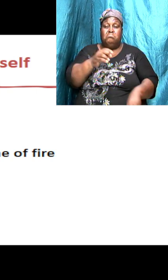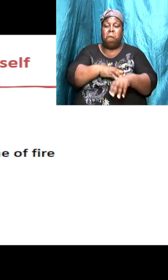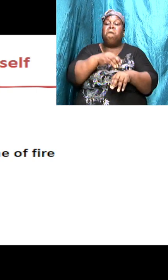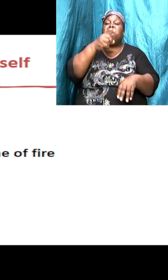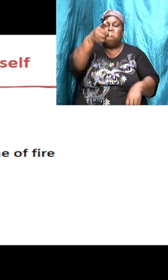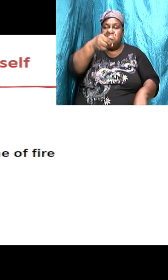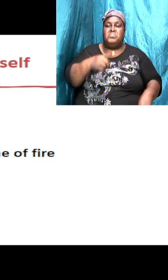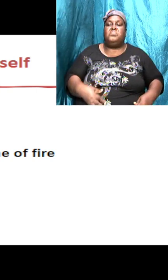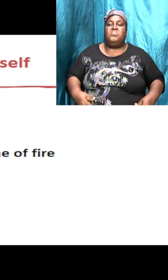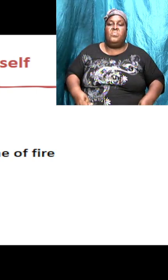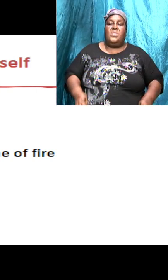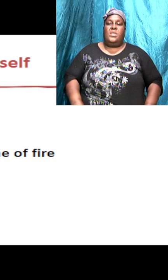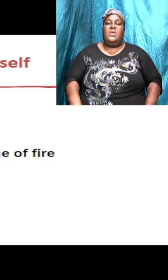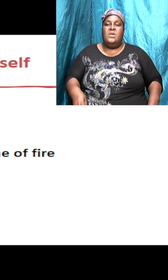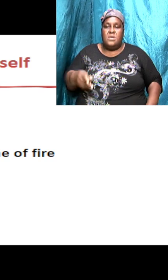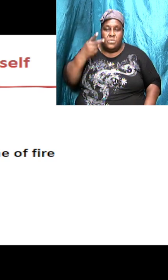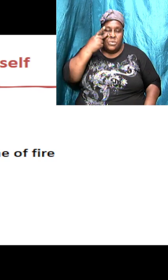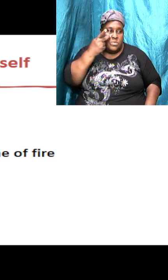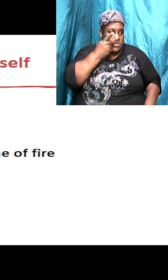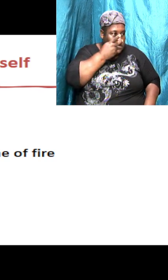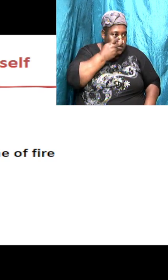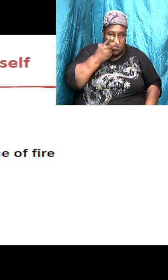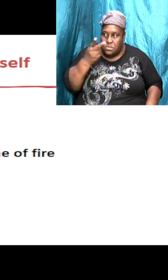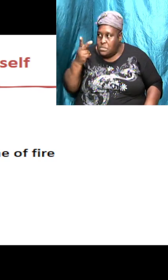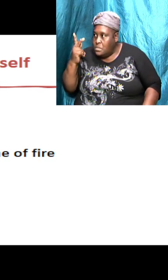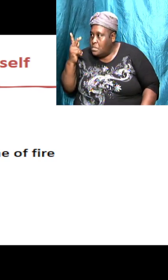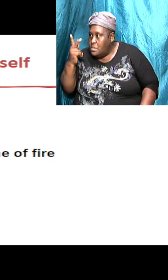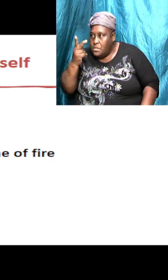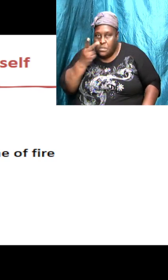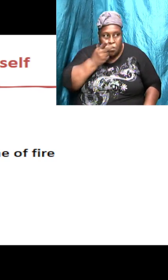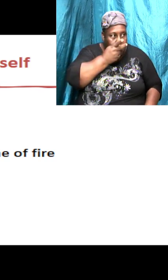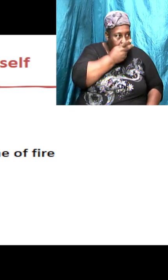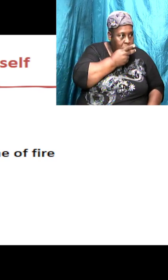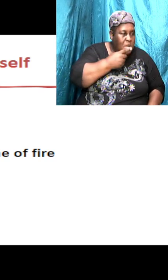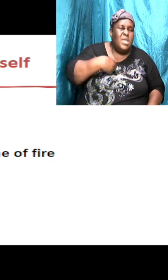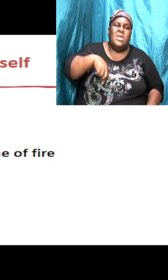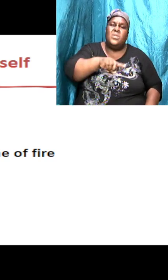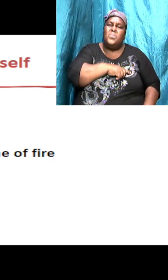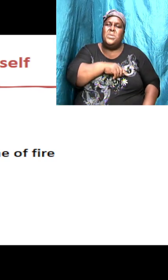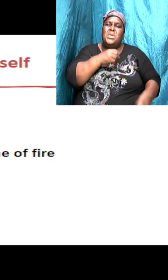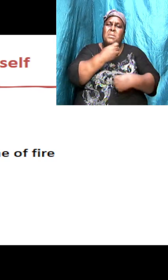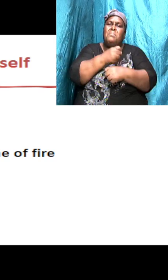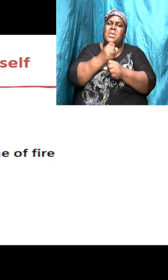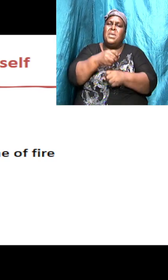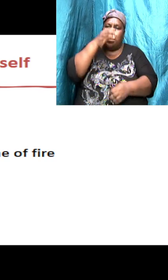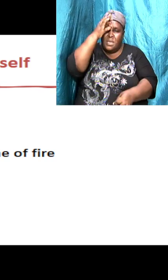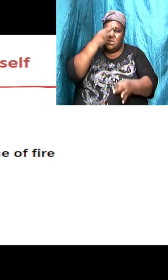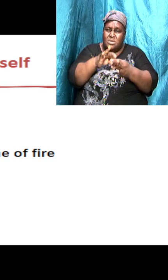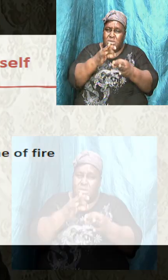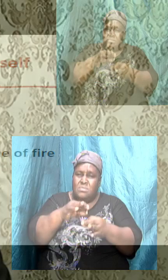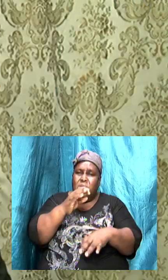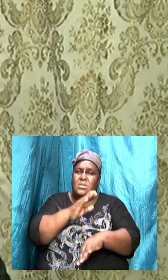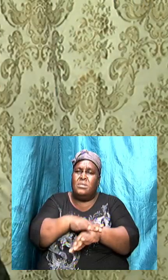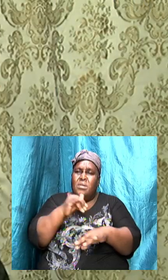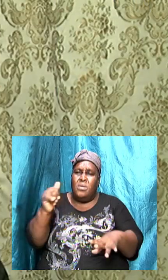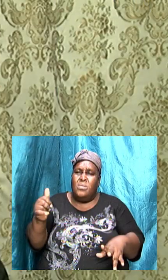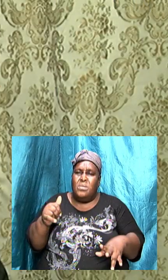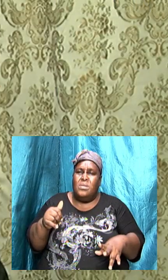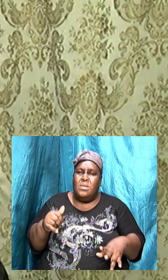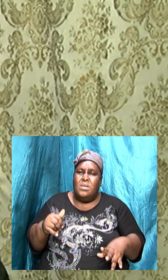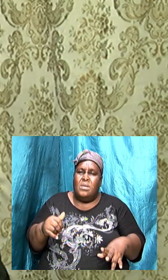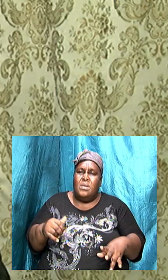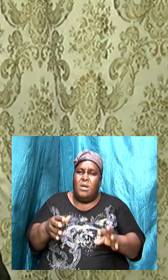at each other. And we make a judgment call based on what